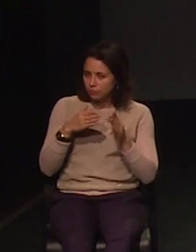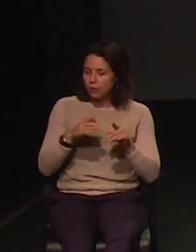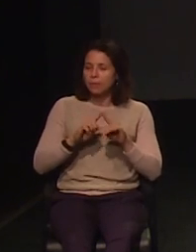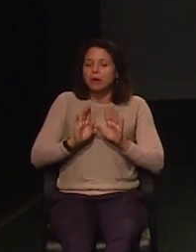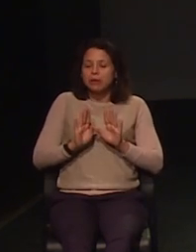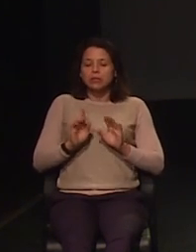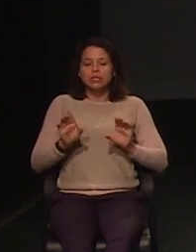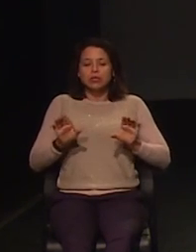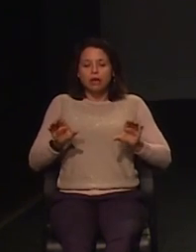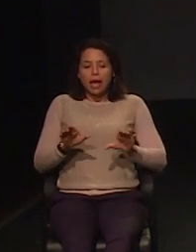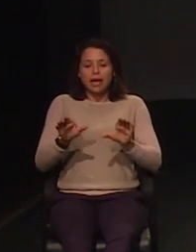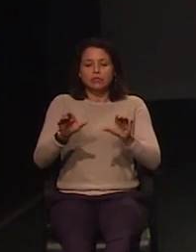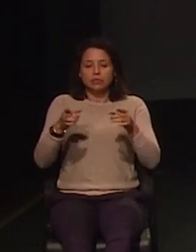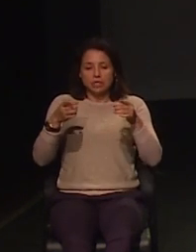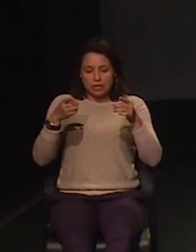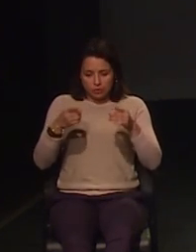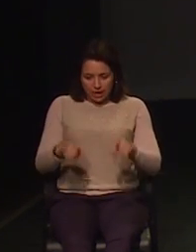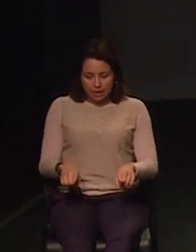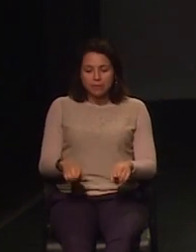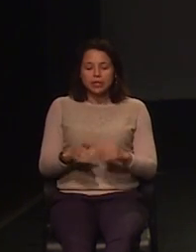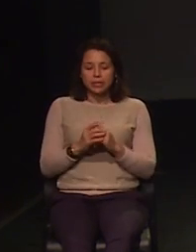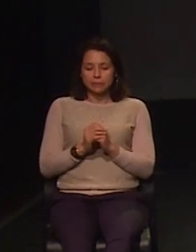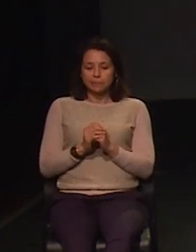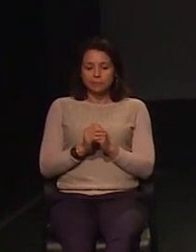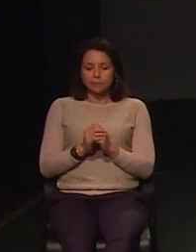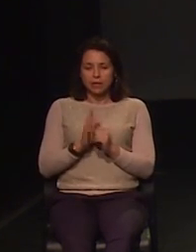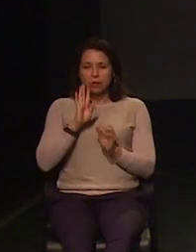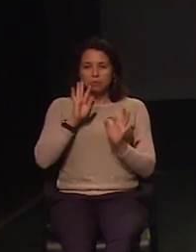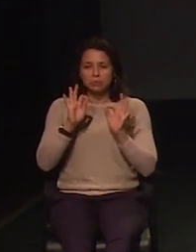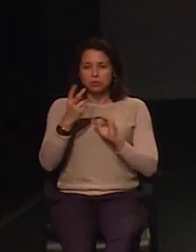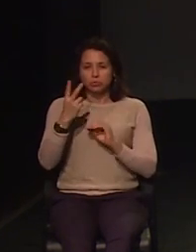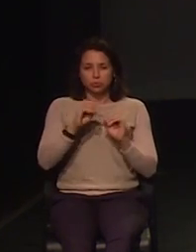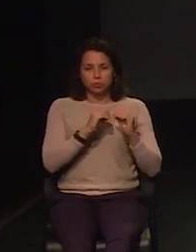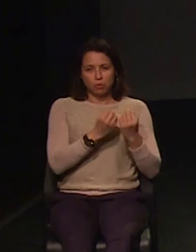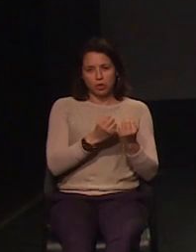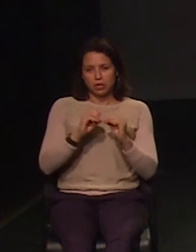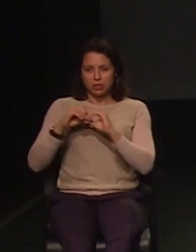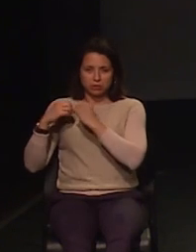of organizations that are in situations that are at the foundation that